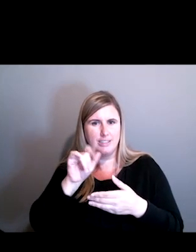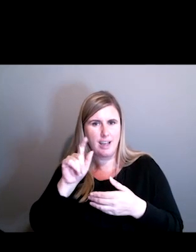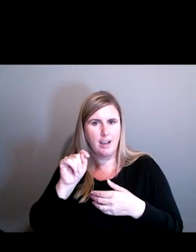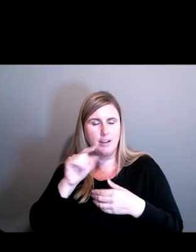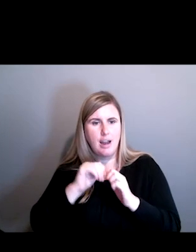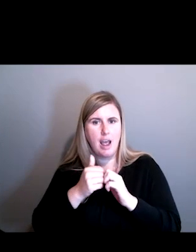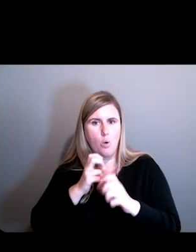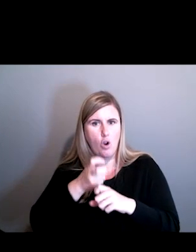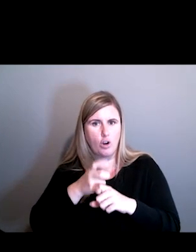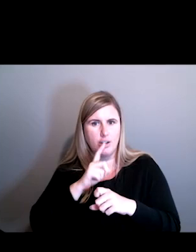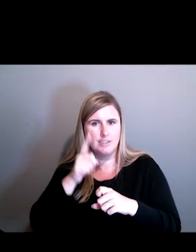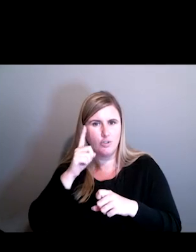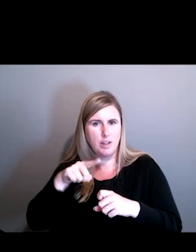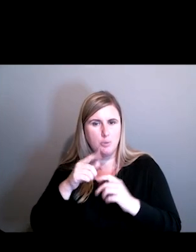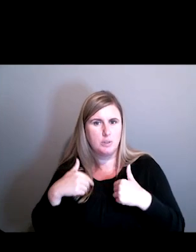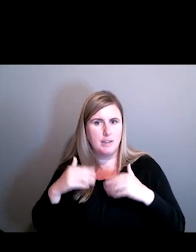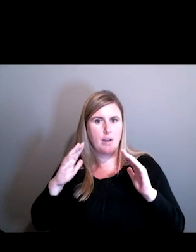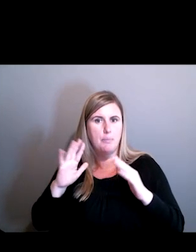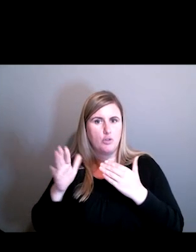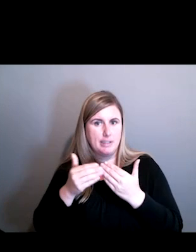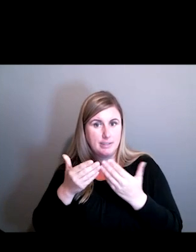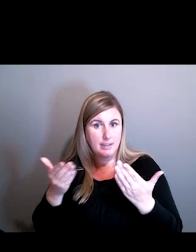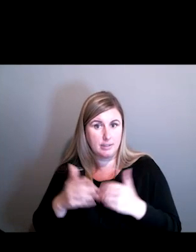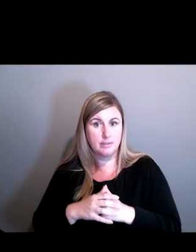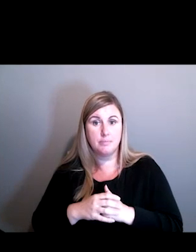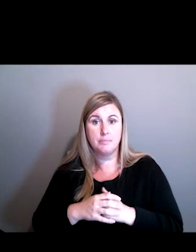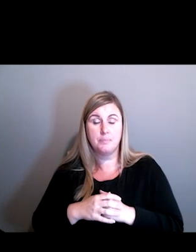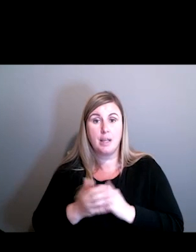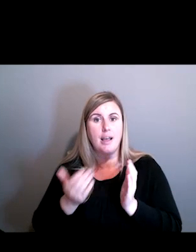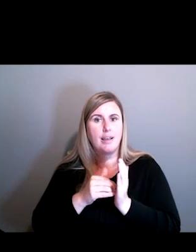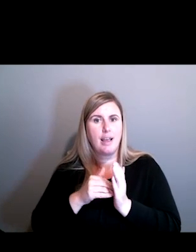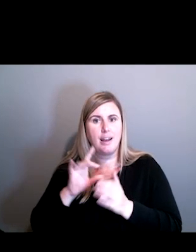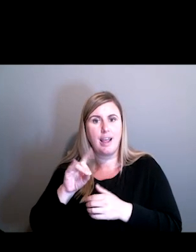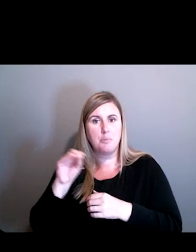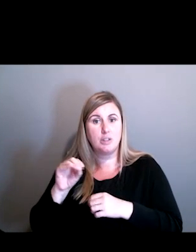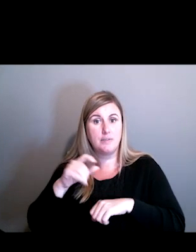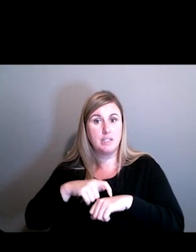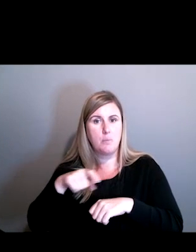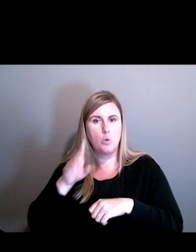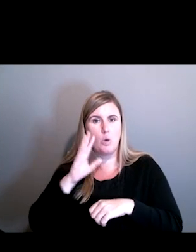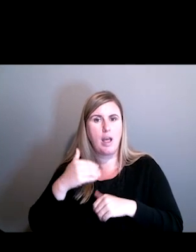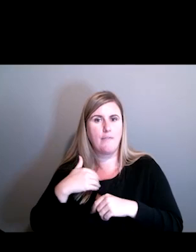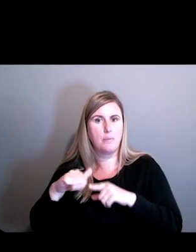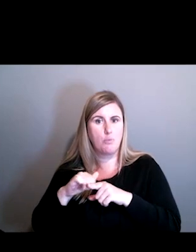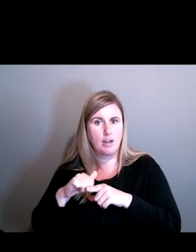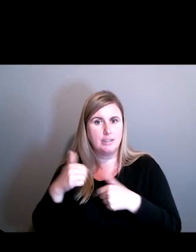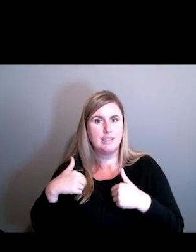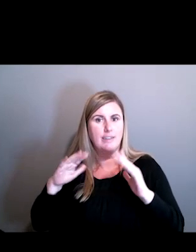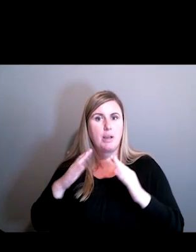how hard it is for them to give up their easy things. Again, 80% of the time you're going to have them practice